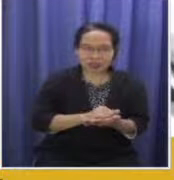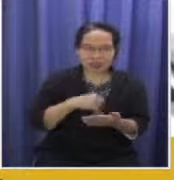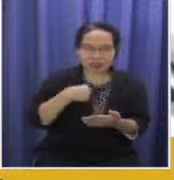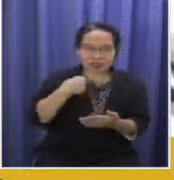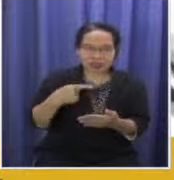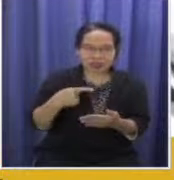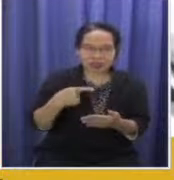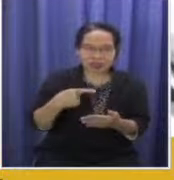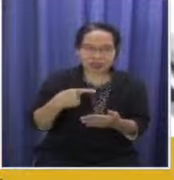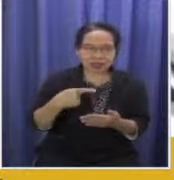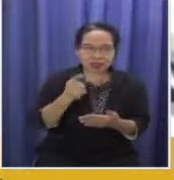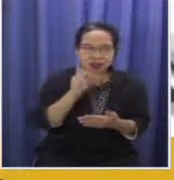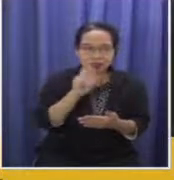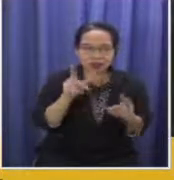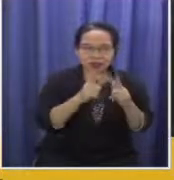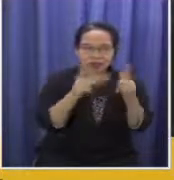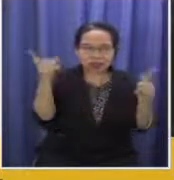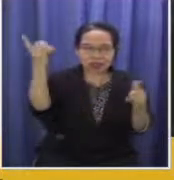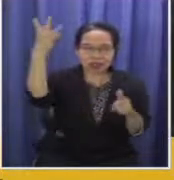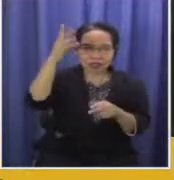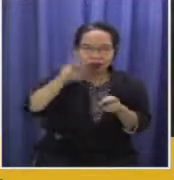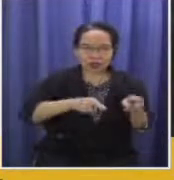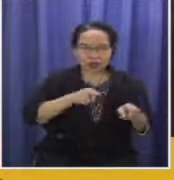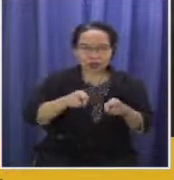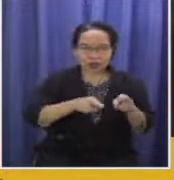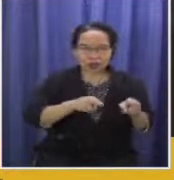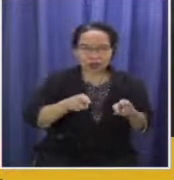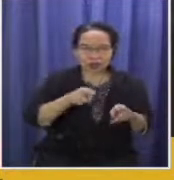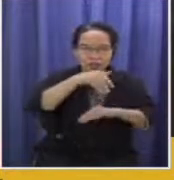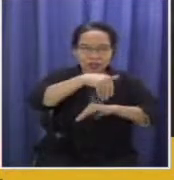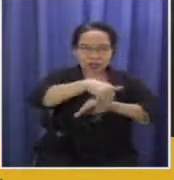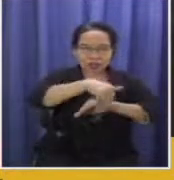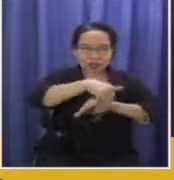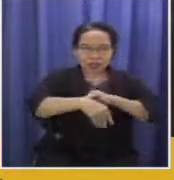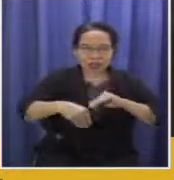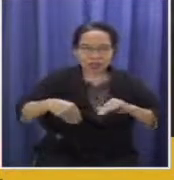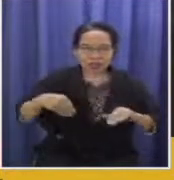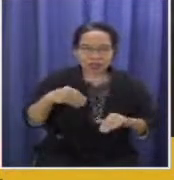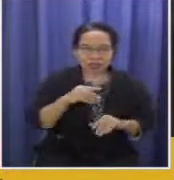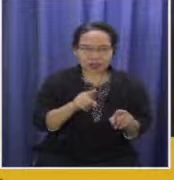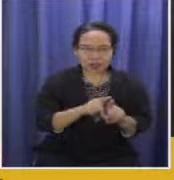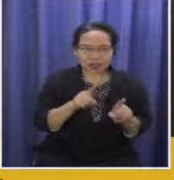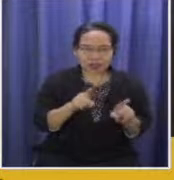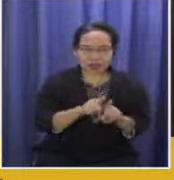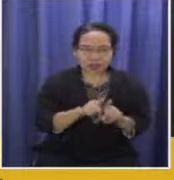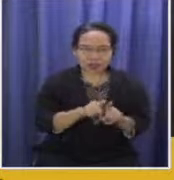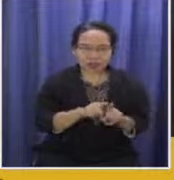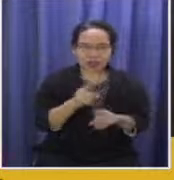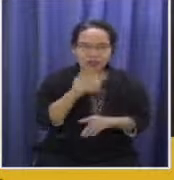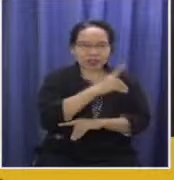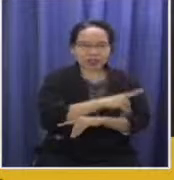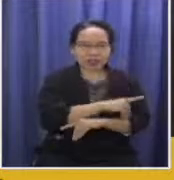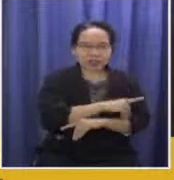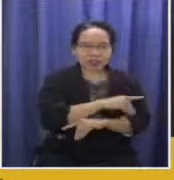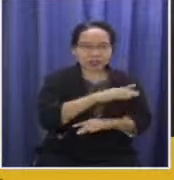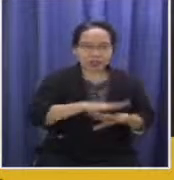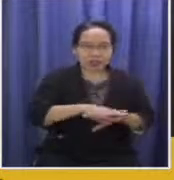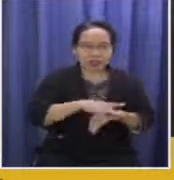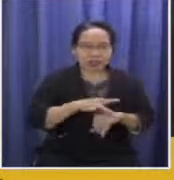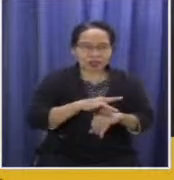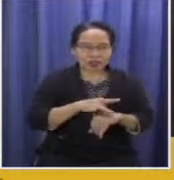said, two great lights to rule the night and the day on